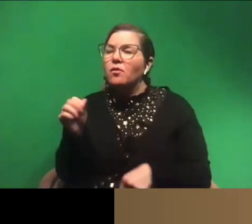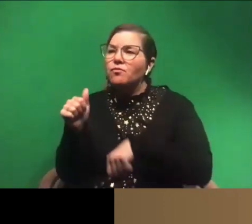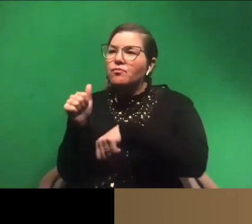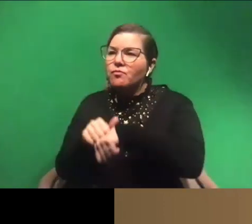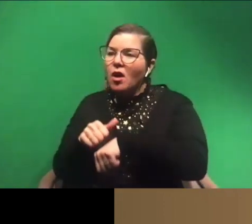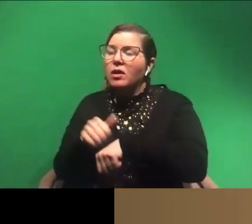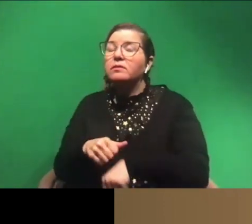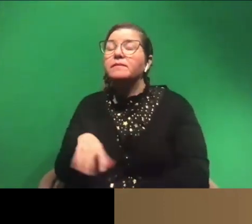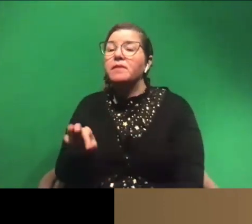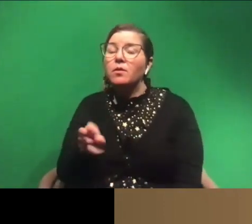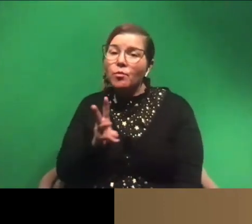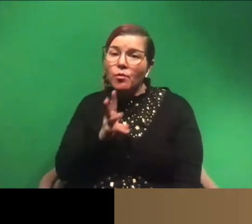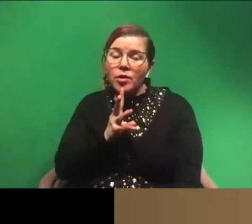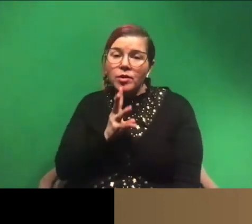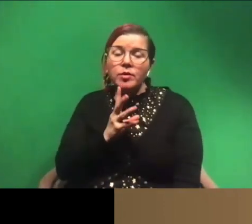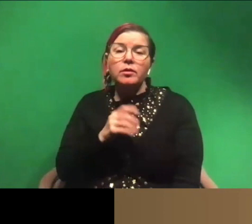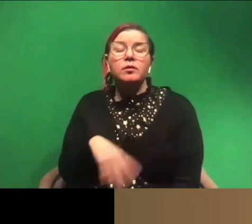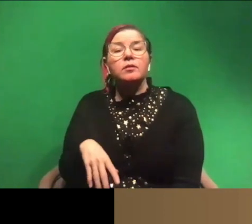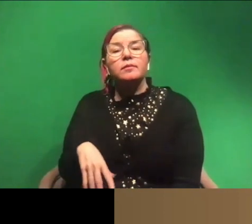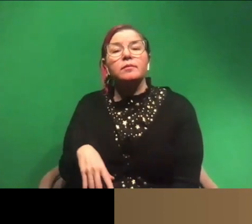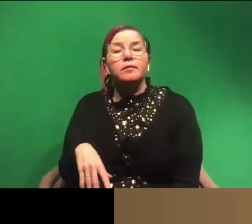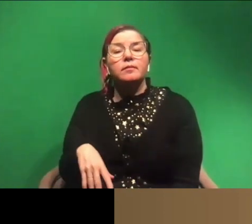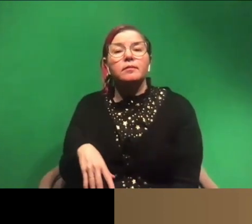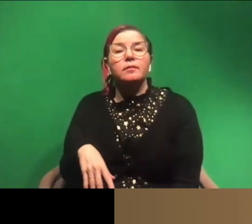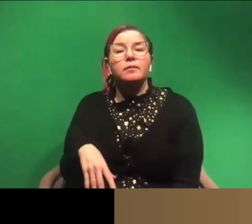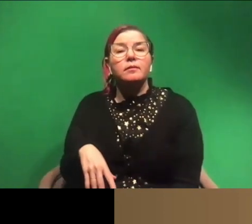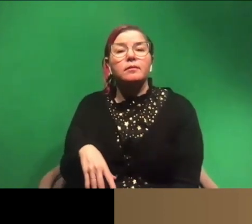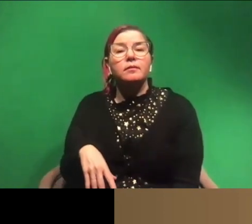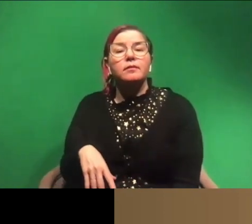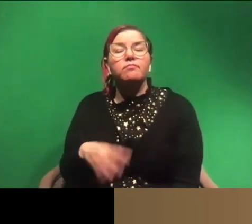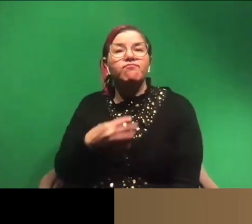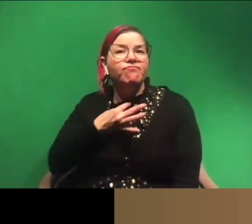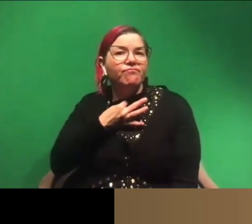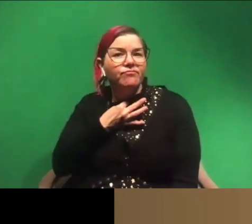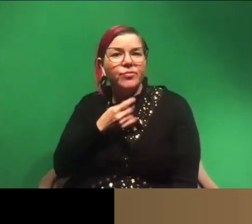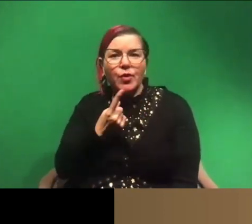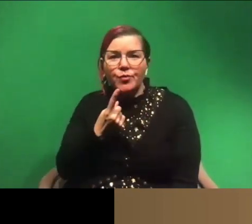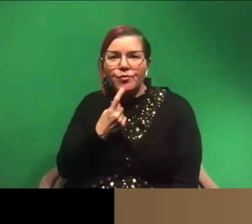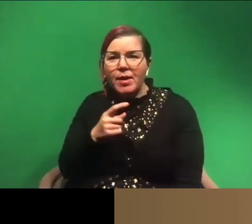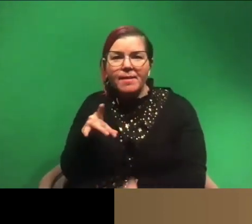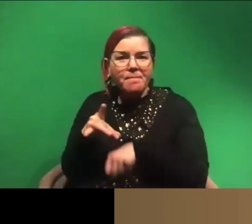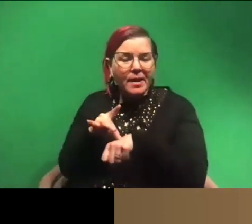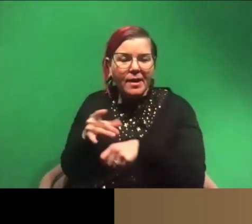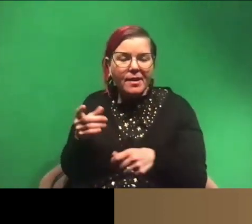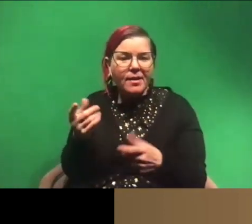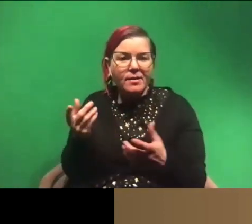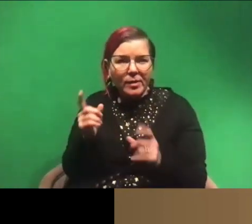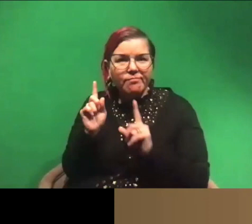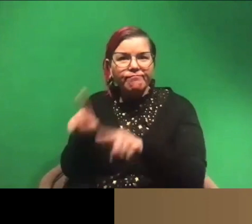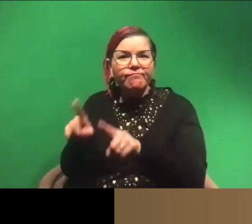water. So we're really curious about the red planet, and that's one of the reasons we keep going